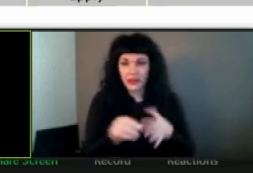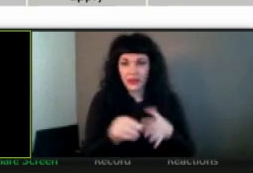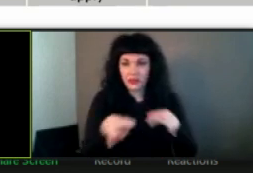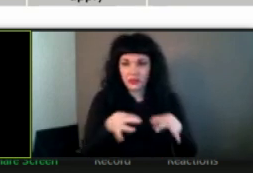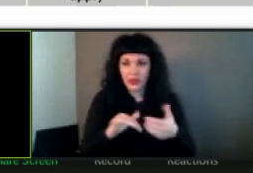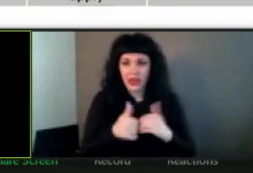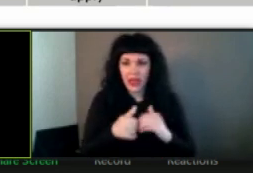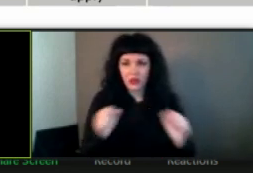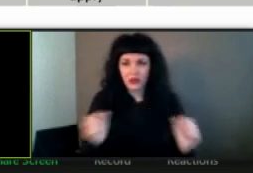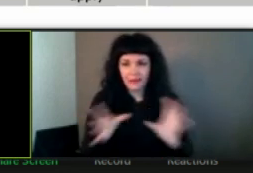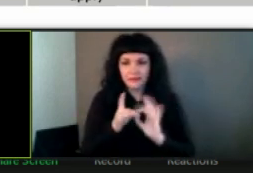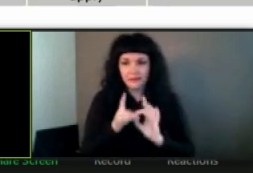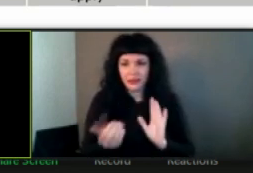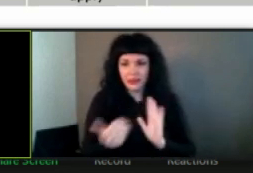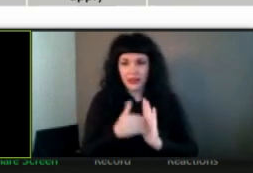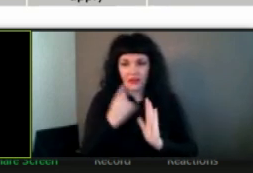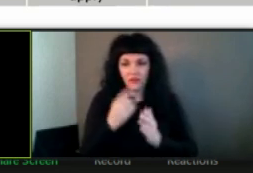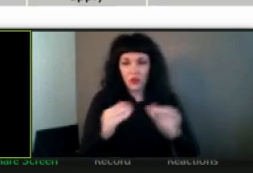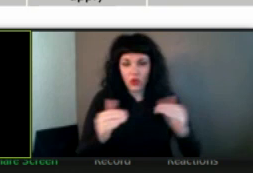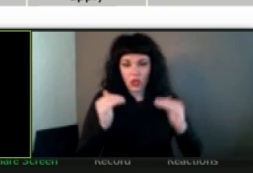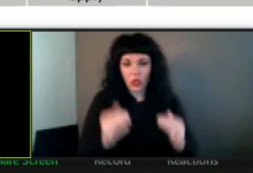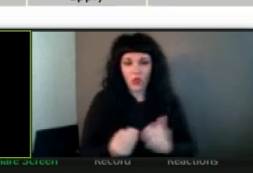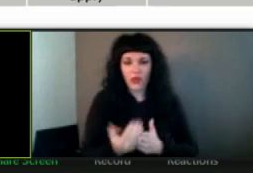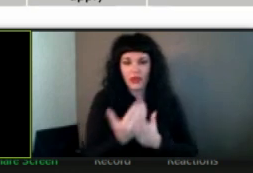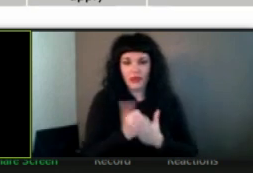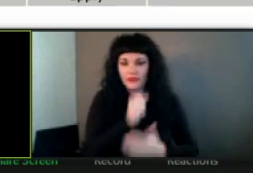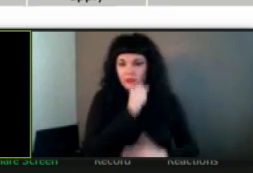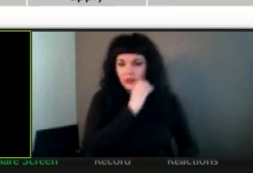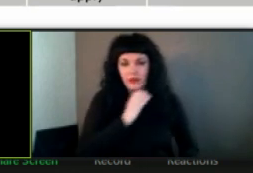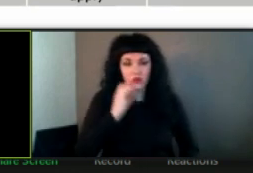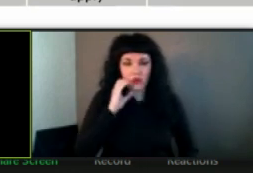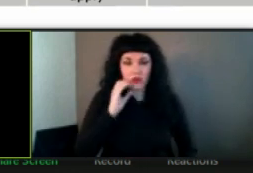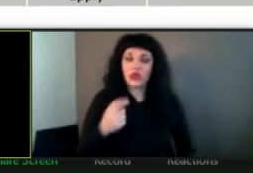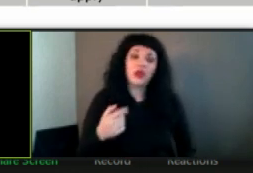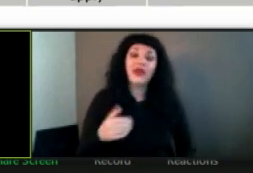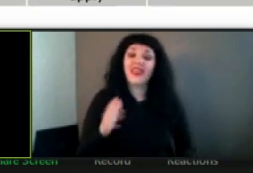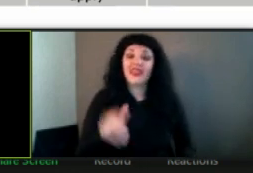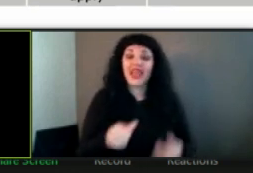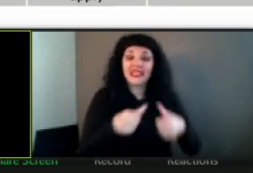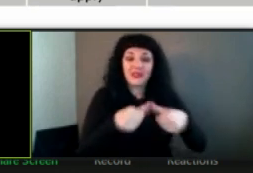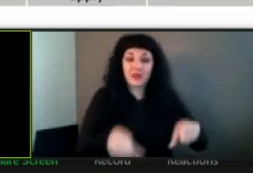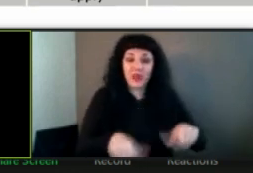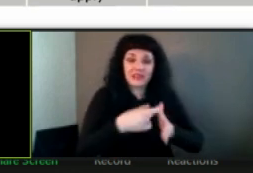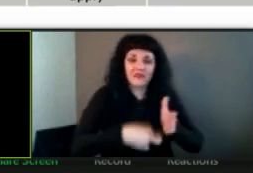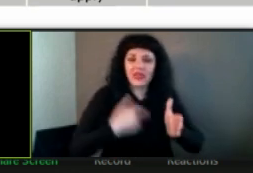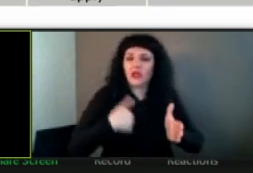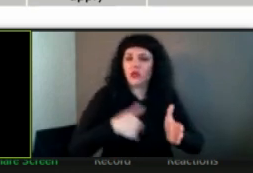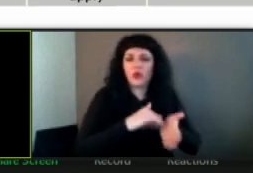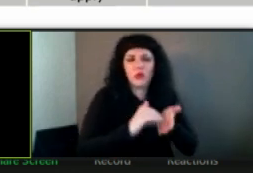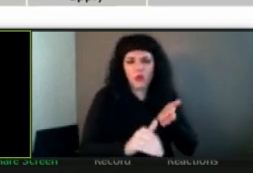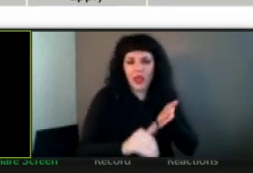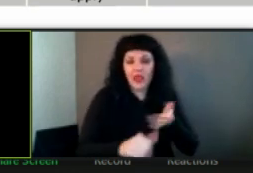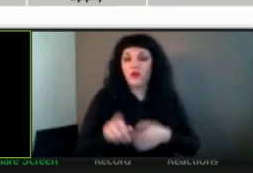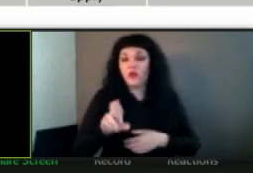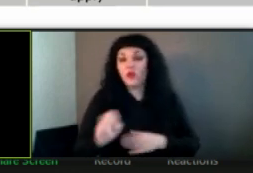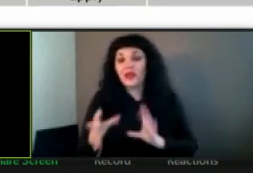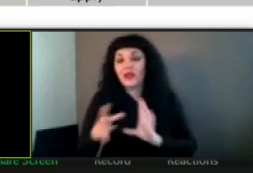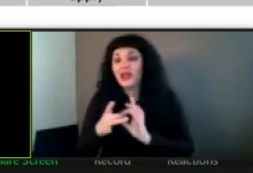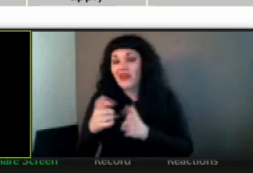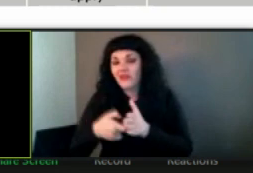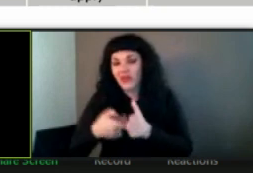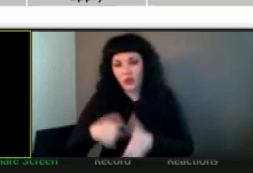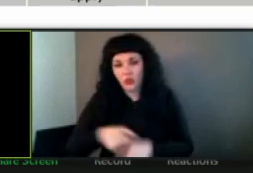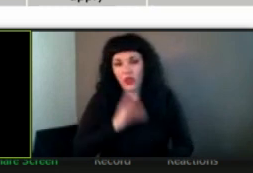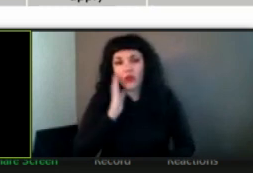Restore for Low Income and Seniors and how we will waive the deposit and reconnect fees and the down payments and the length of payment plans that